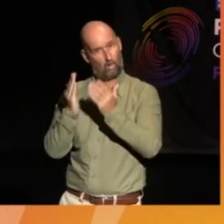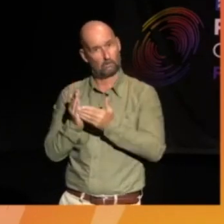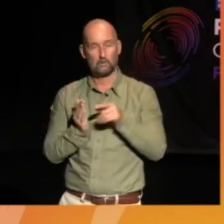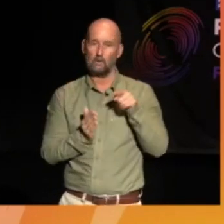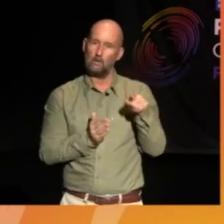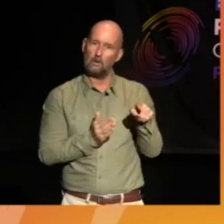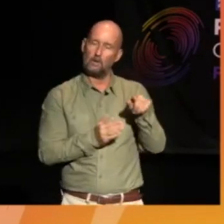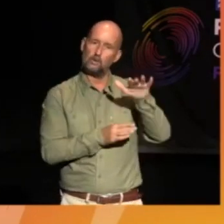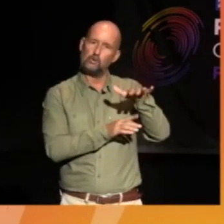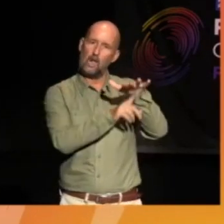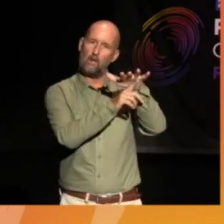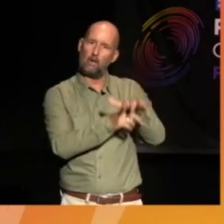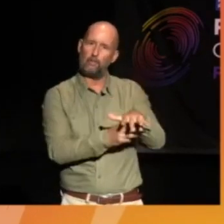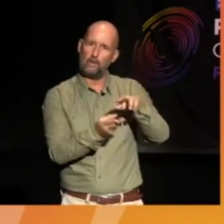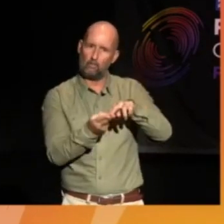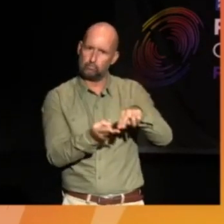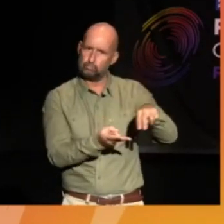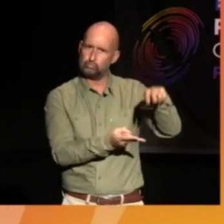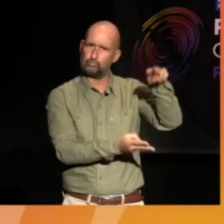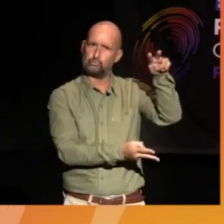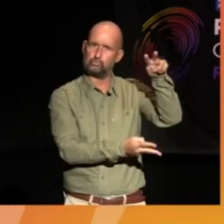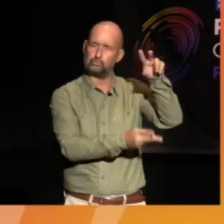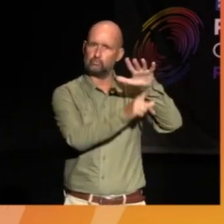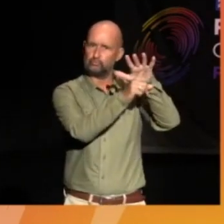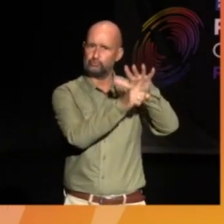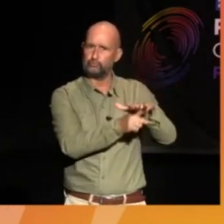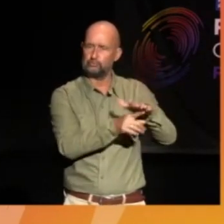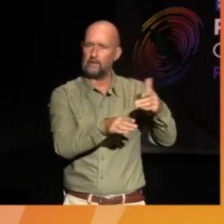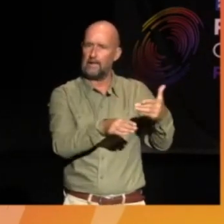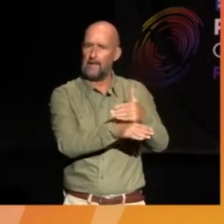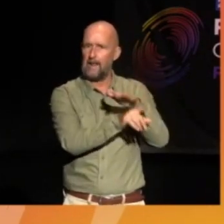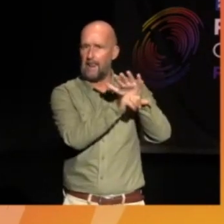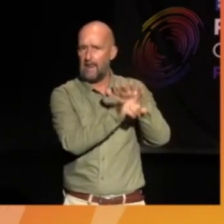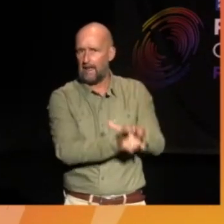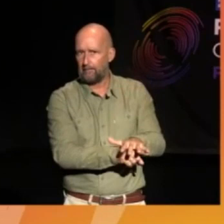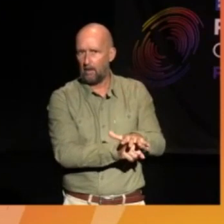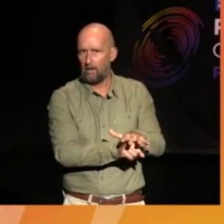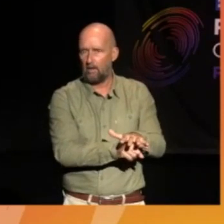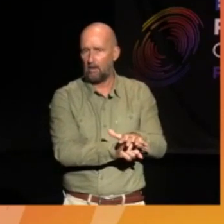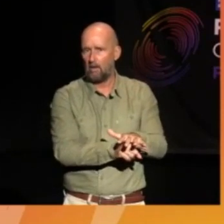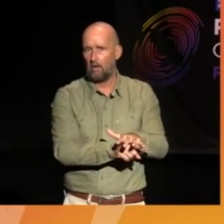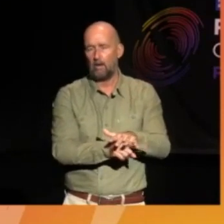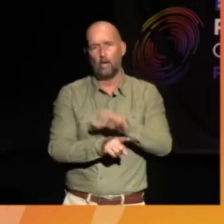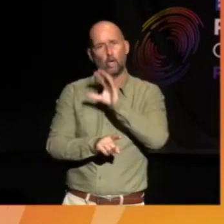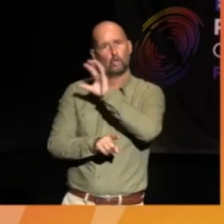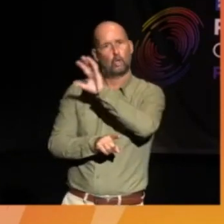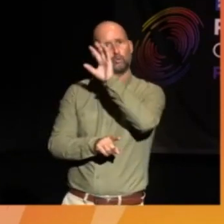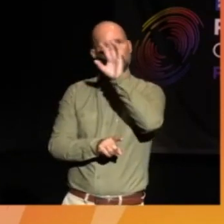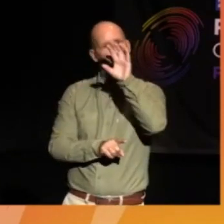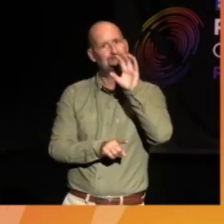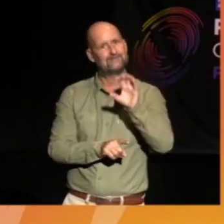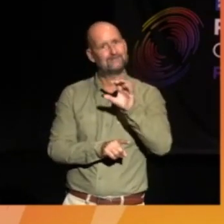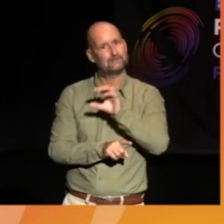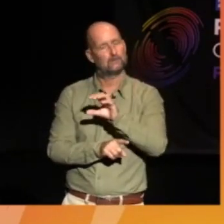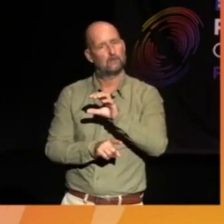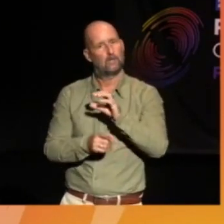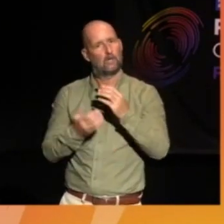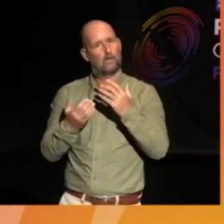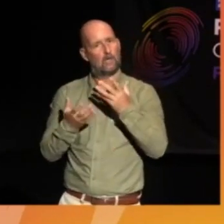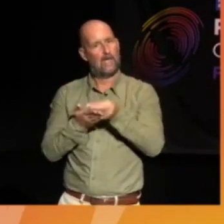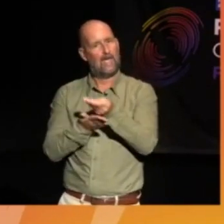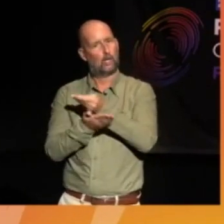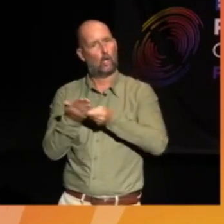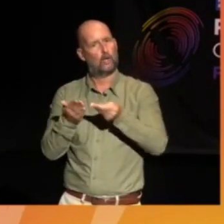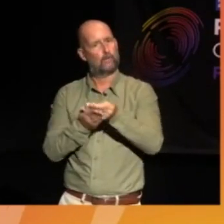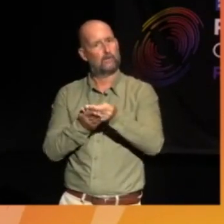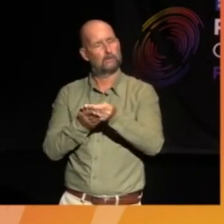direct relationship between child labor and the economies of countries moving up? I mean,